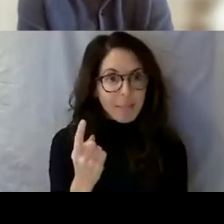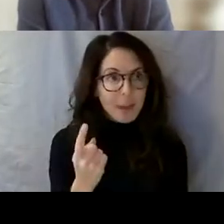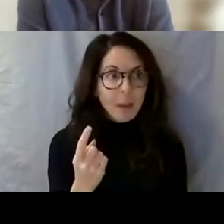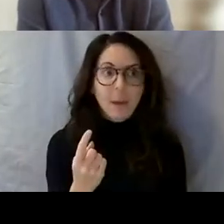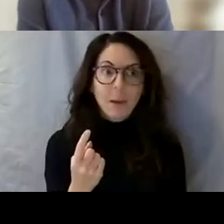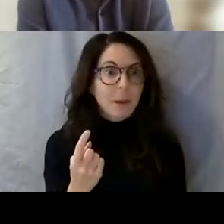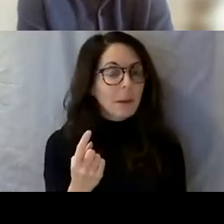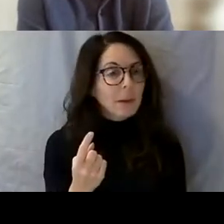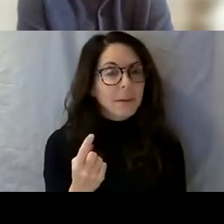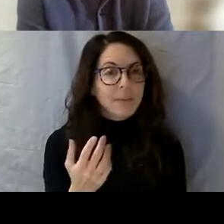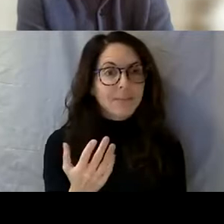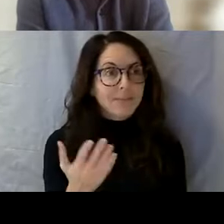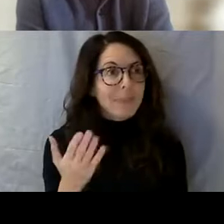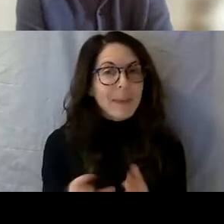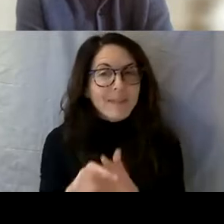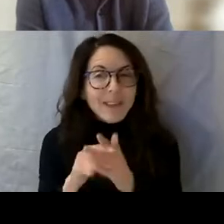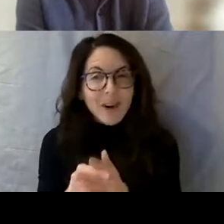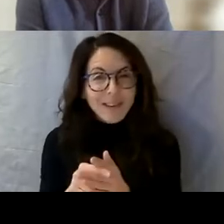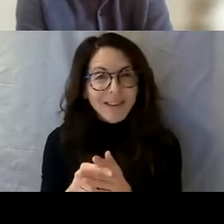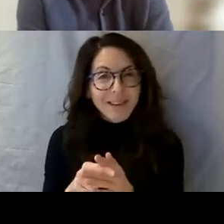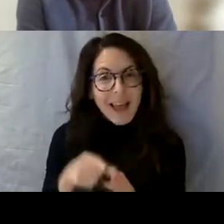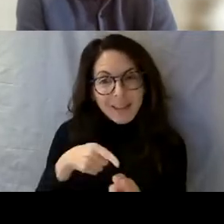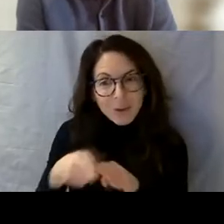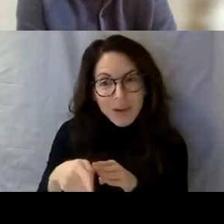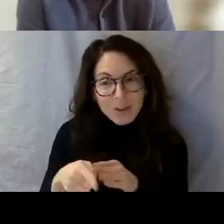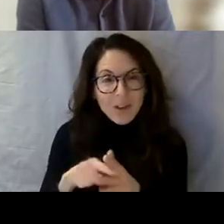doing that earlier in their careers, they'll be better at that later.